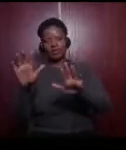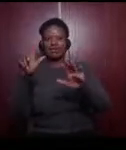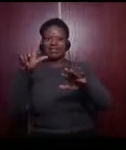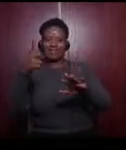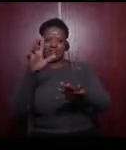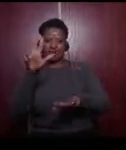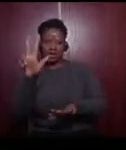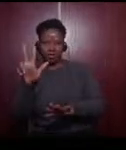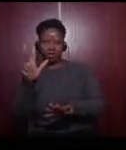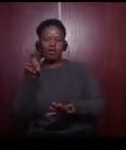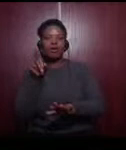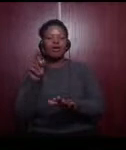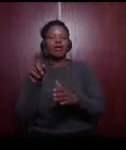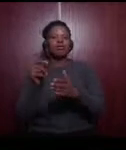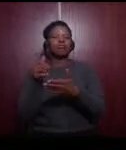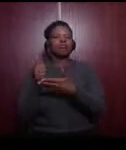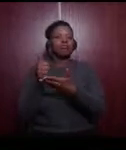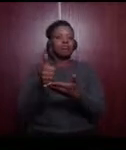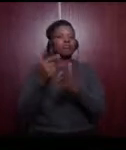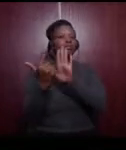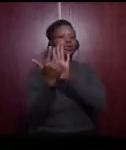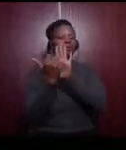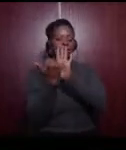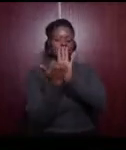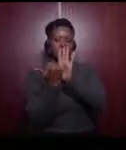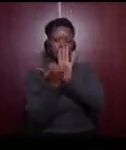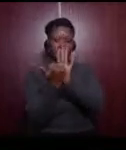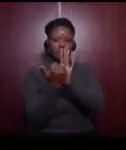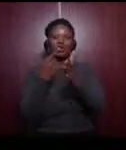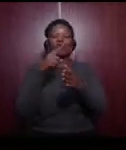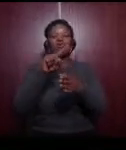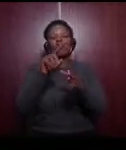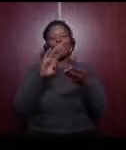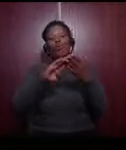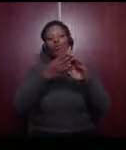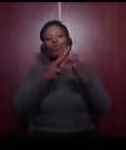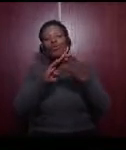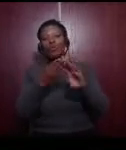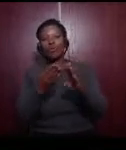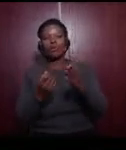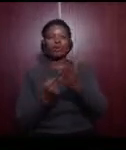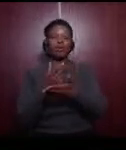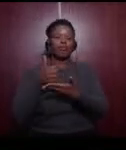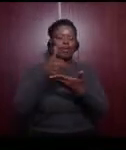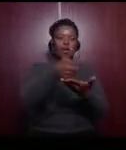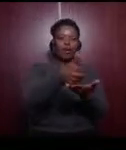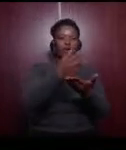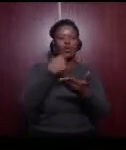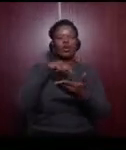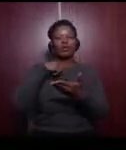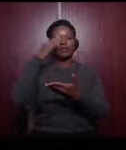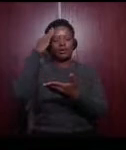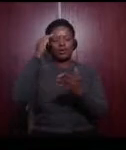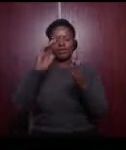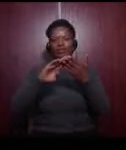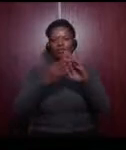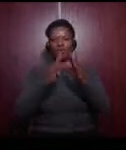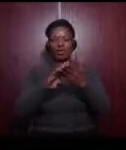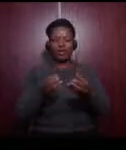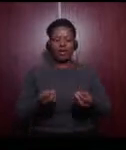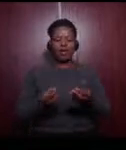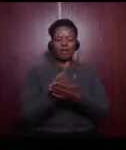issues of emergency, especially to vulnerable communities. We have communities whereby we are affected by floods or